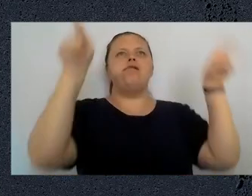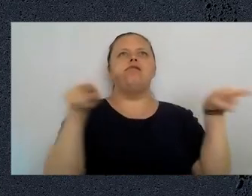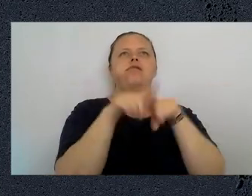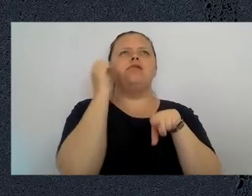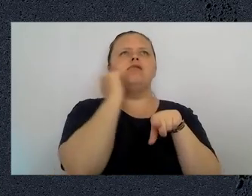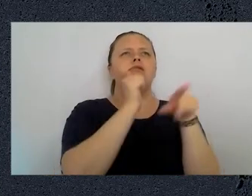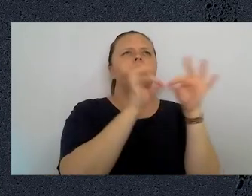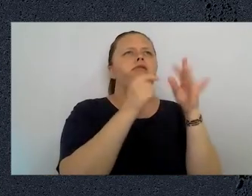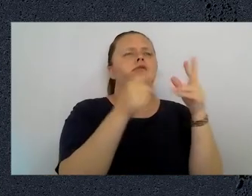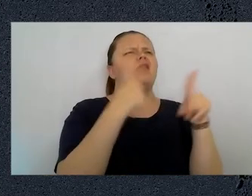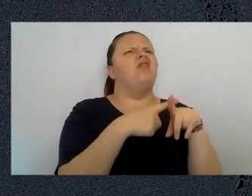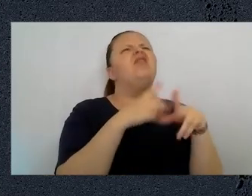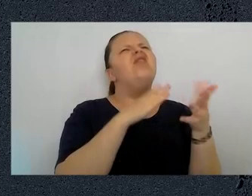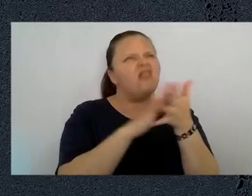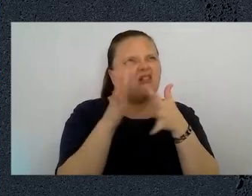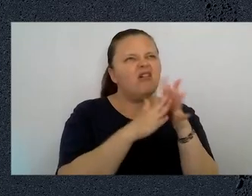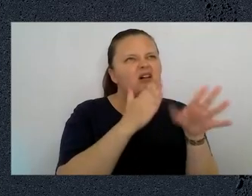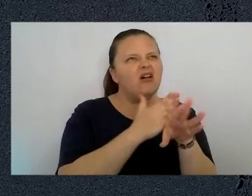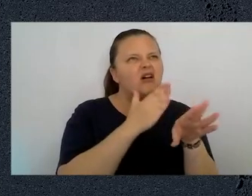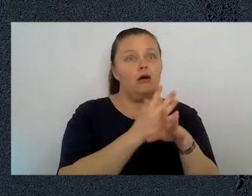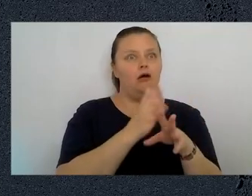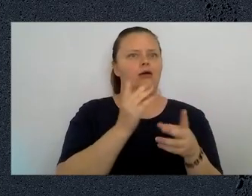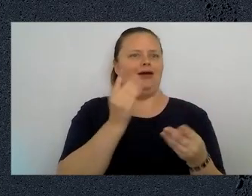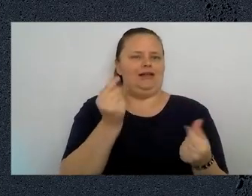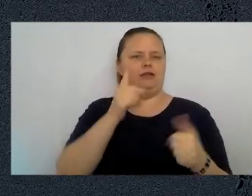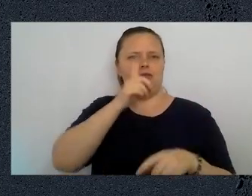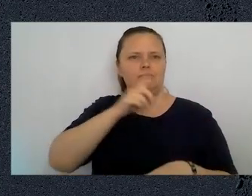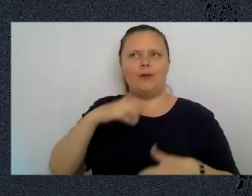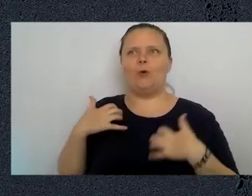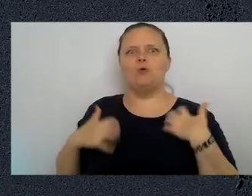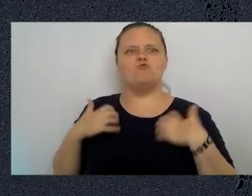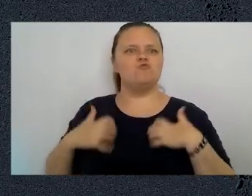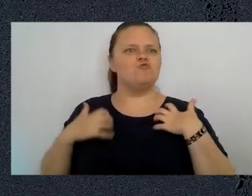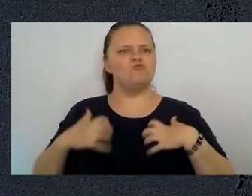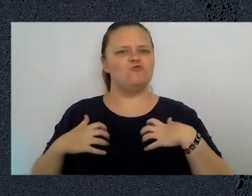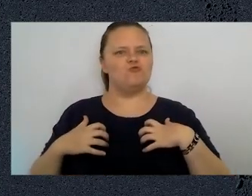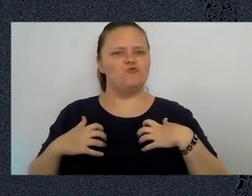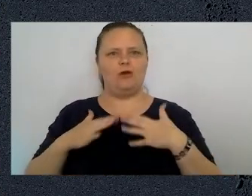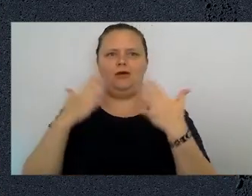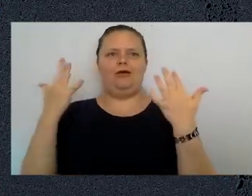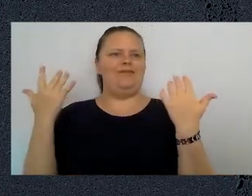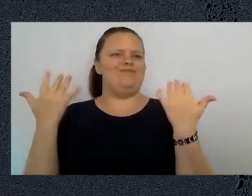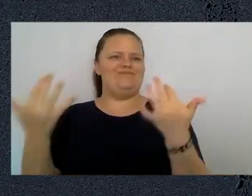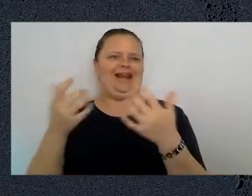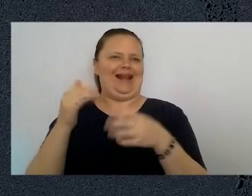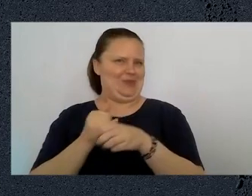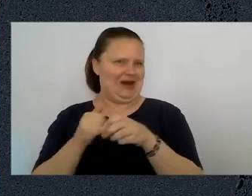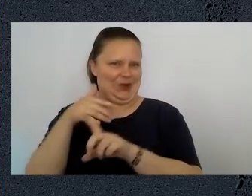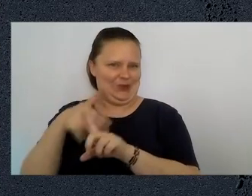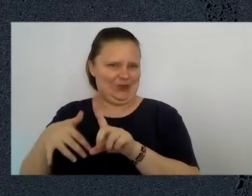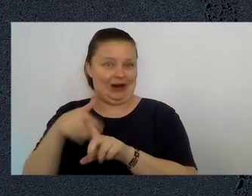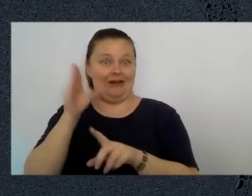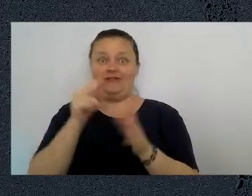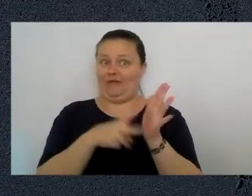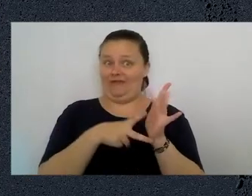when you do get people who are super excited about it. We have a number of medicos now who are parliamentarians from Victoria,